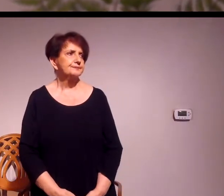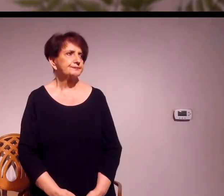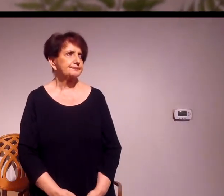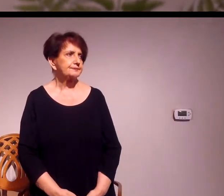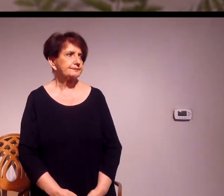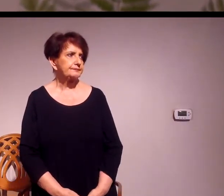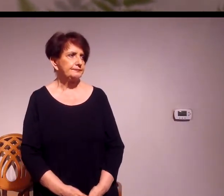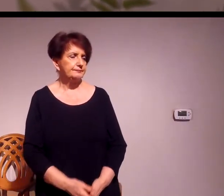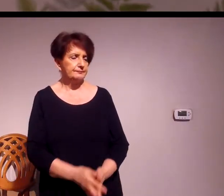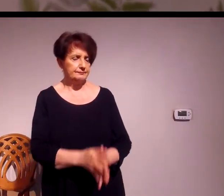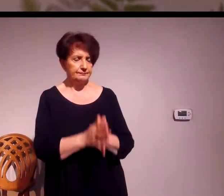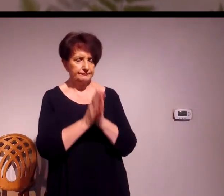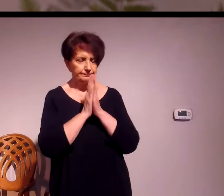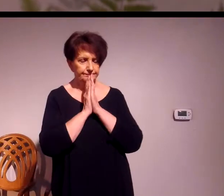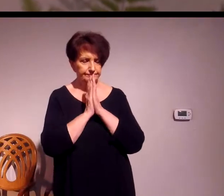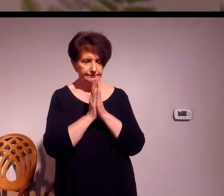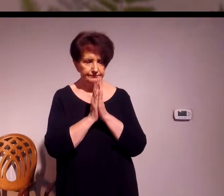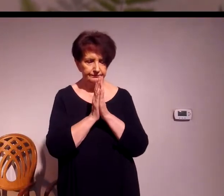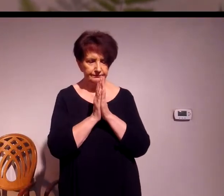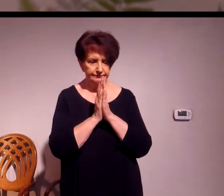and bowed heads,